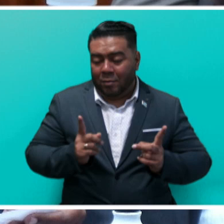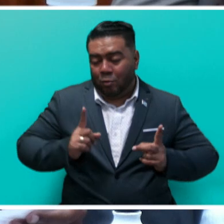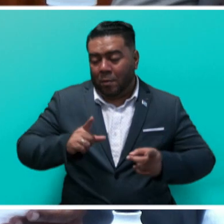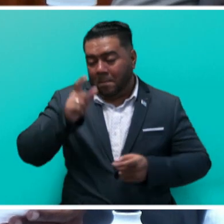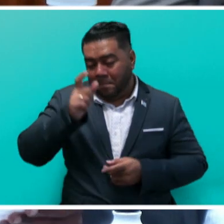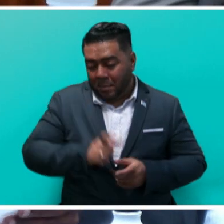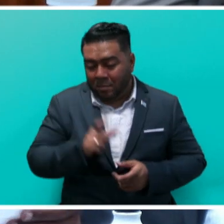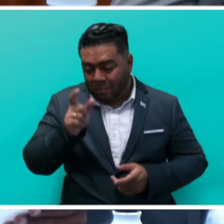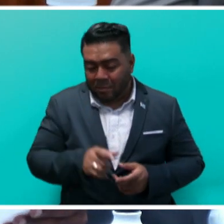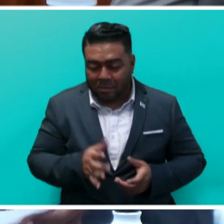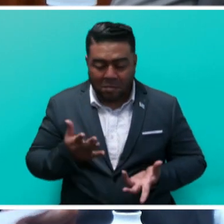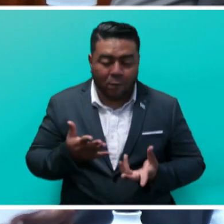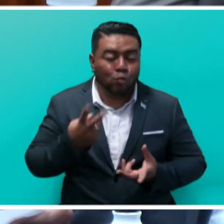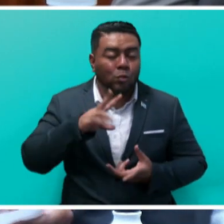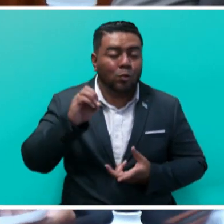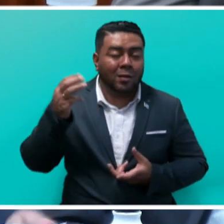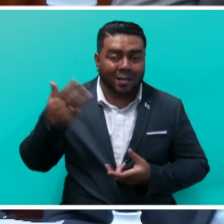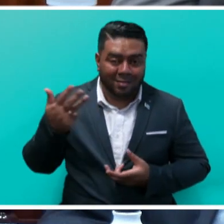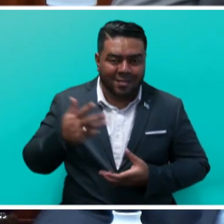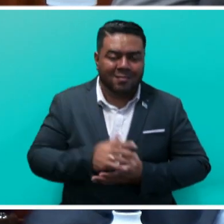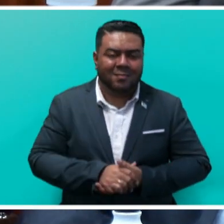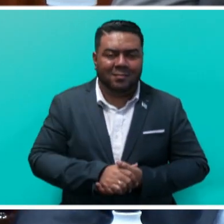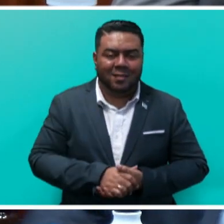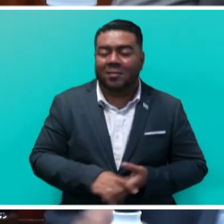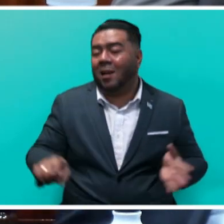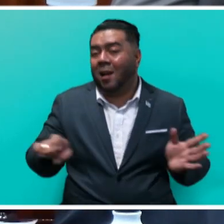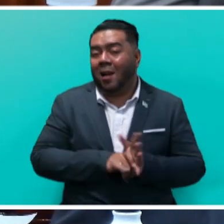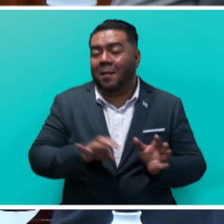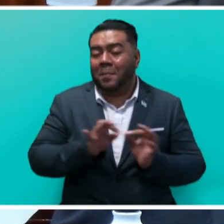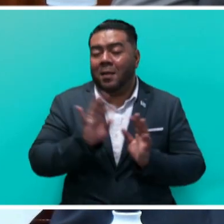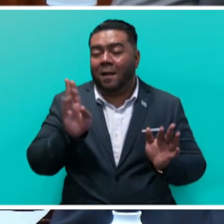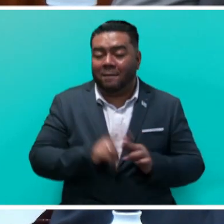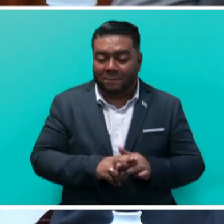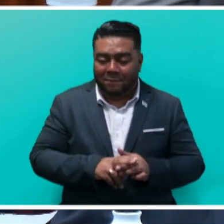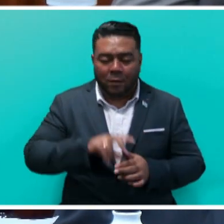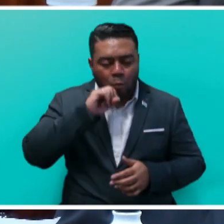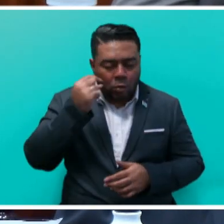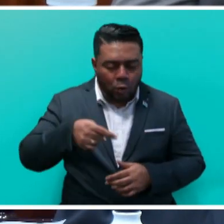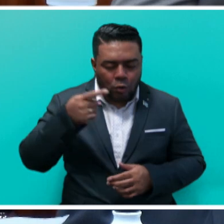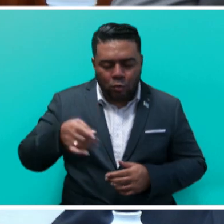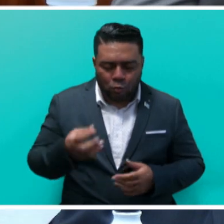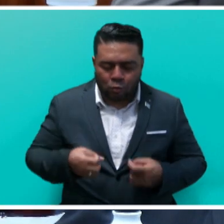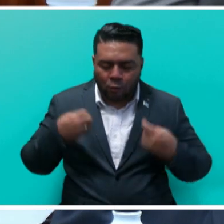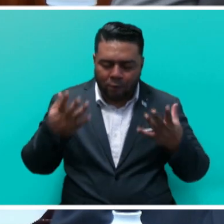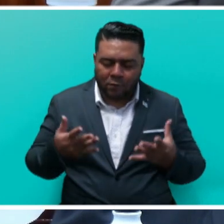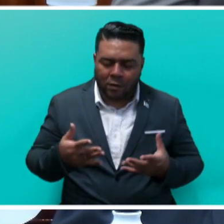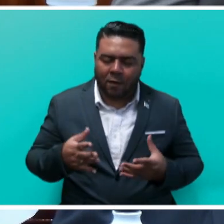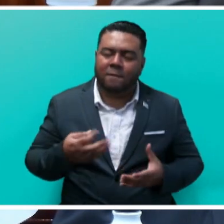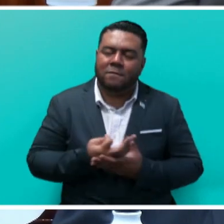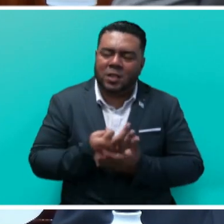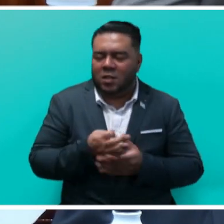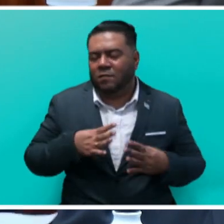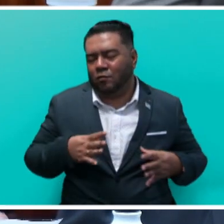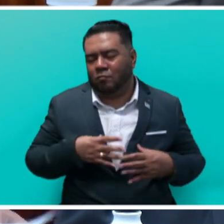Securities Regulation 2019, the RBF, Mr. Speaker, will continue to offer fee-free services to